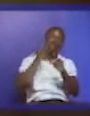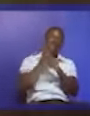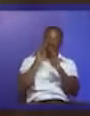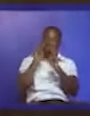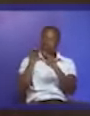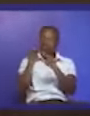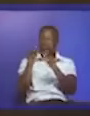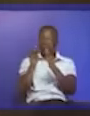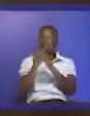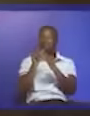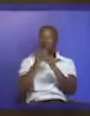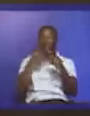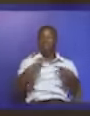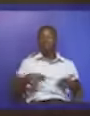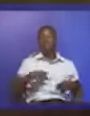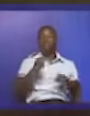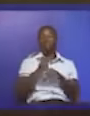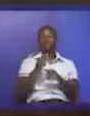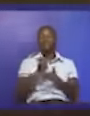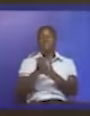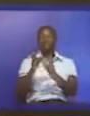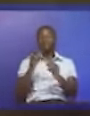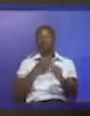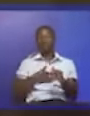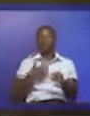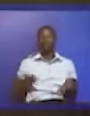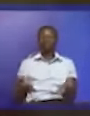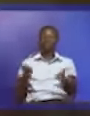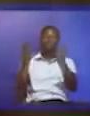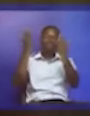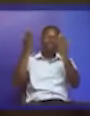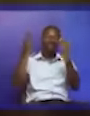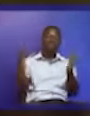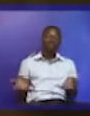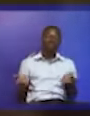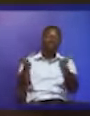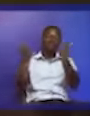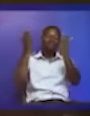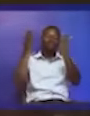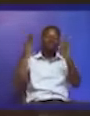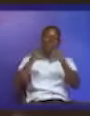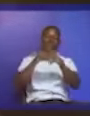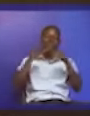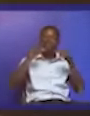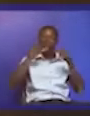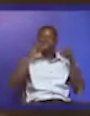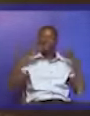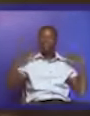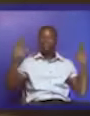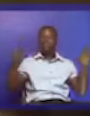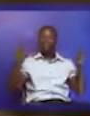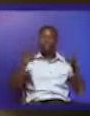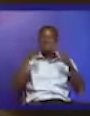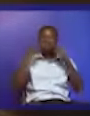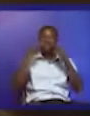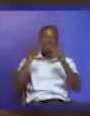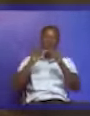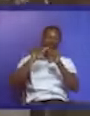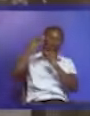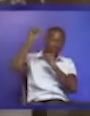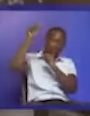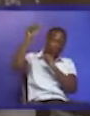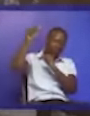eye of the flesh. May you rise tonight to a level like the eagle, where you can see from an altitude.